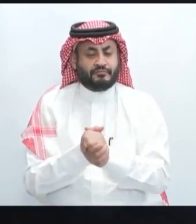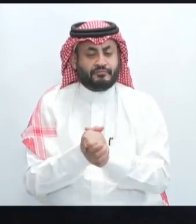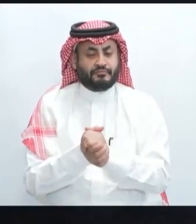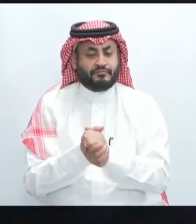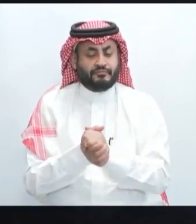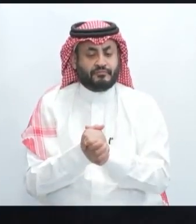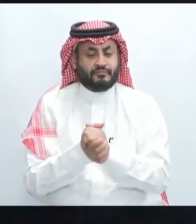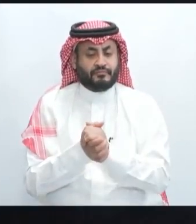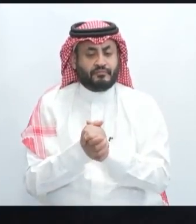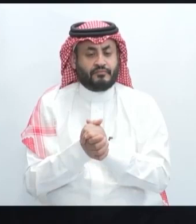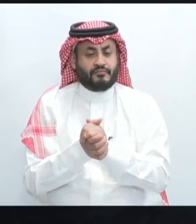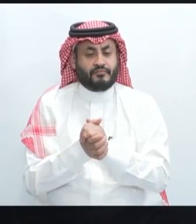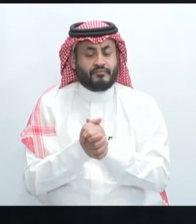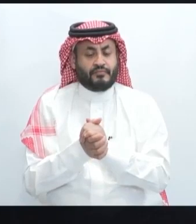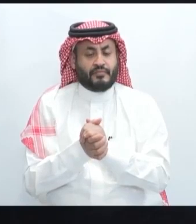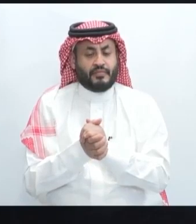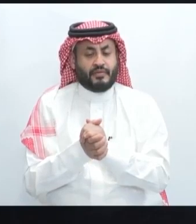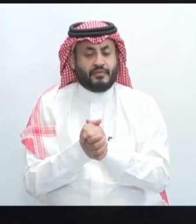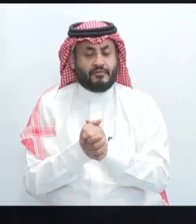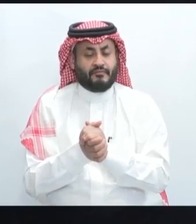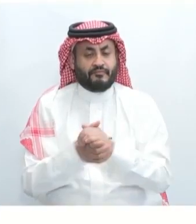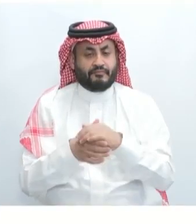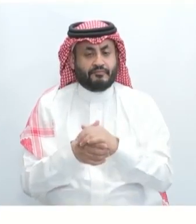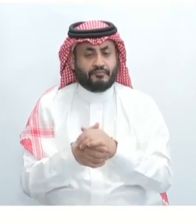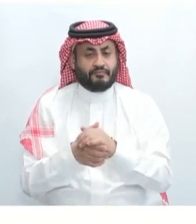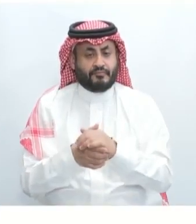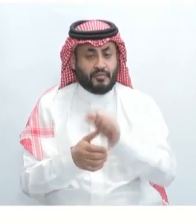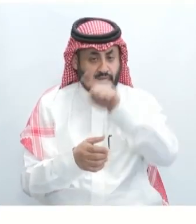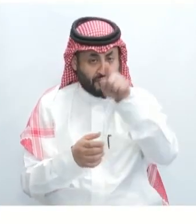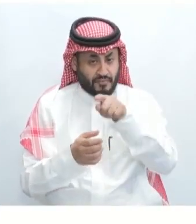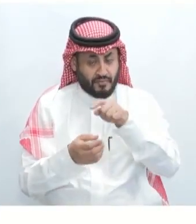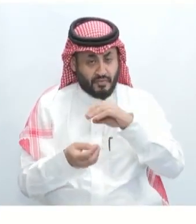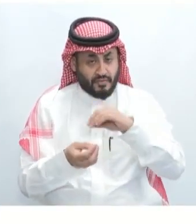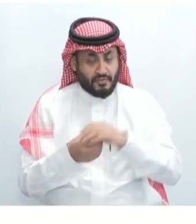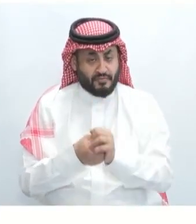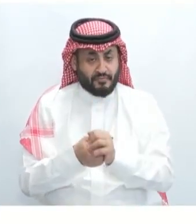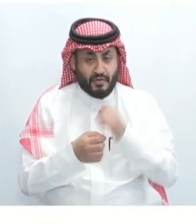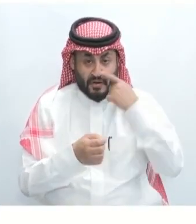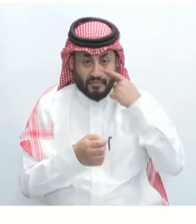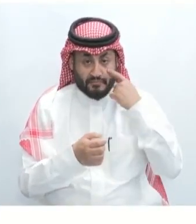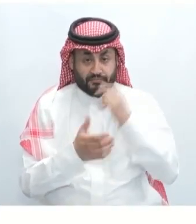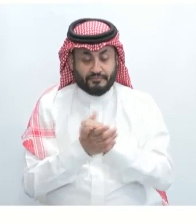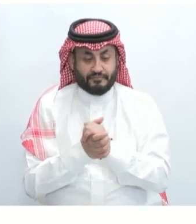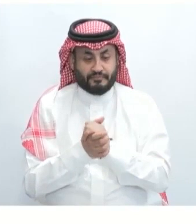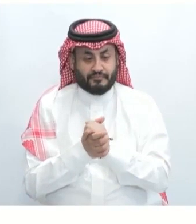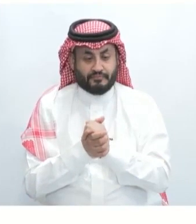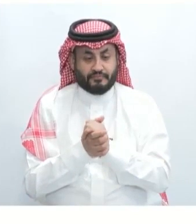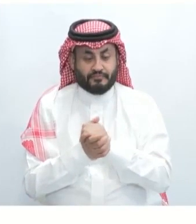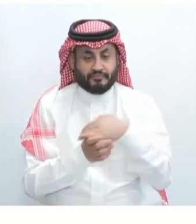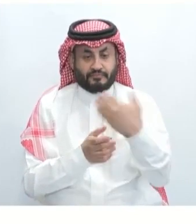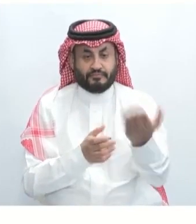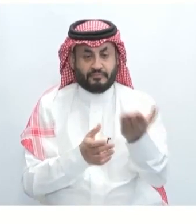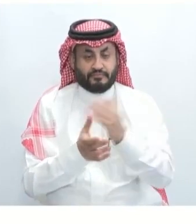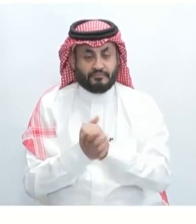What color is it? Okay. So, is it purple? Can you tell me what does it mean, purple? Yes, this